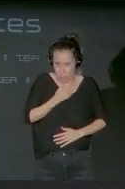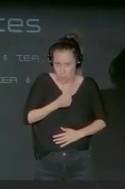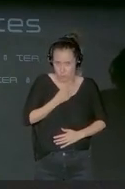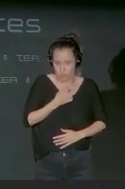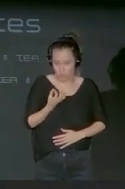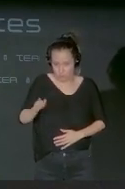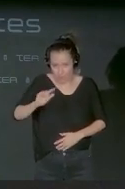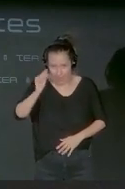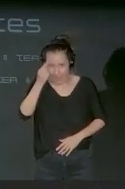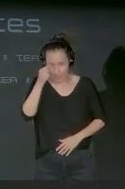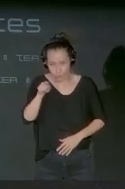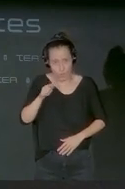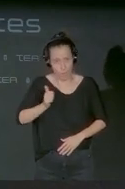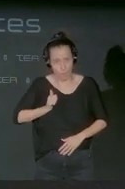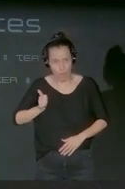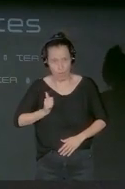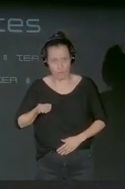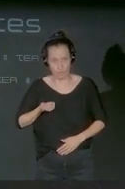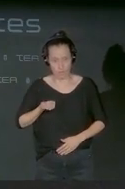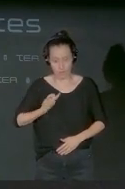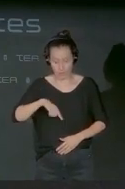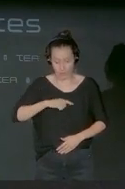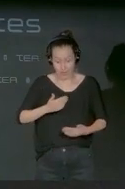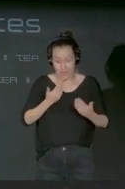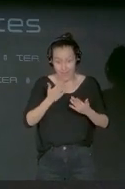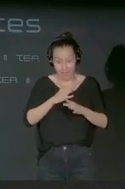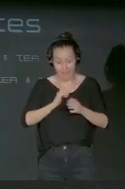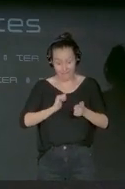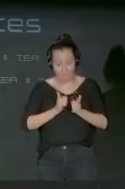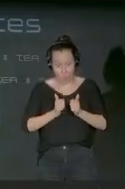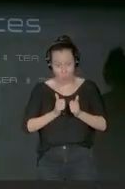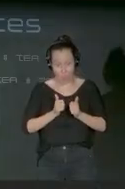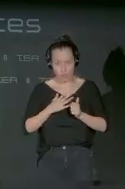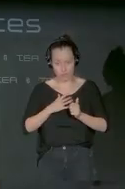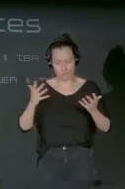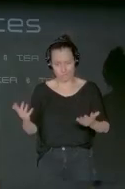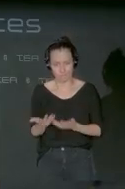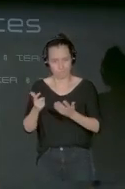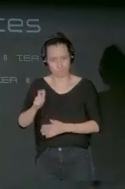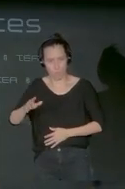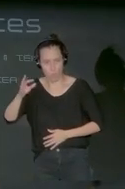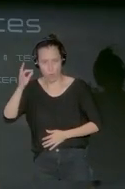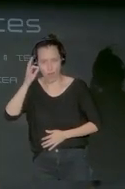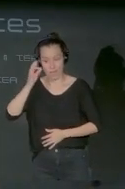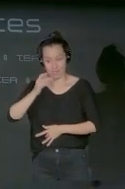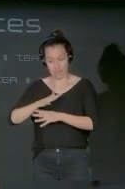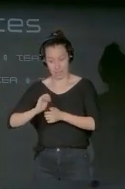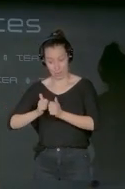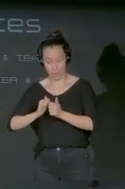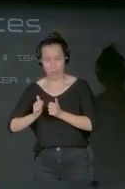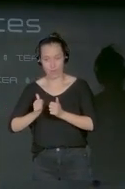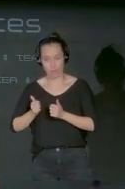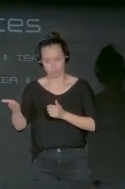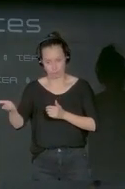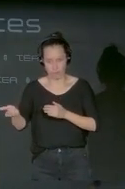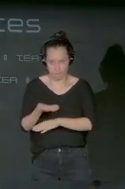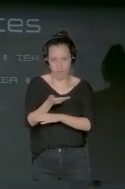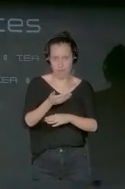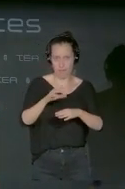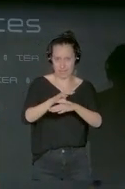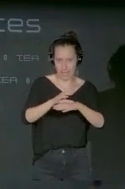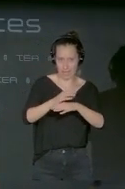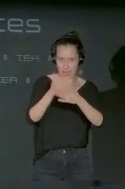through the player base themselves. No puedo estar más de acuerdo. El papel de la mujer en el